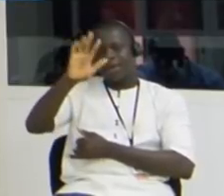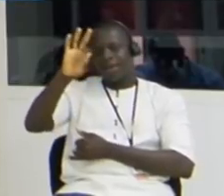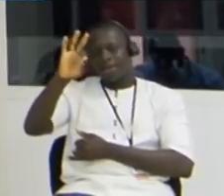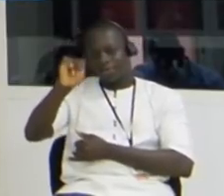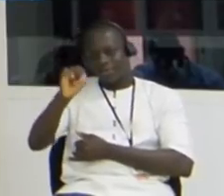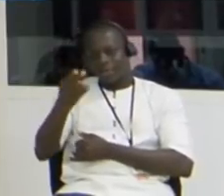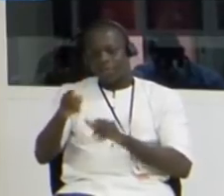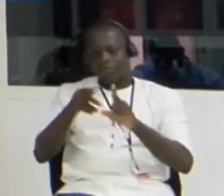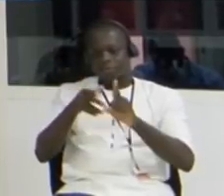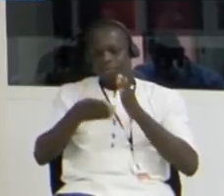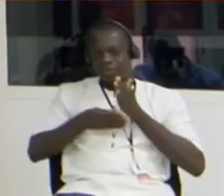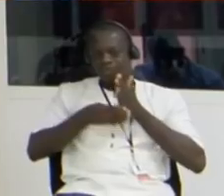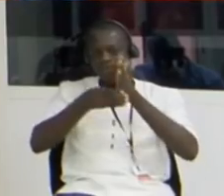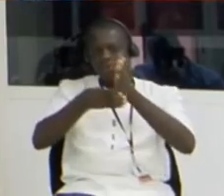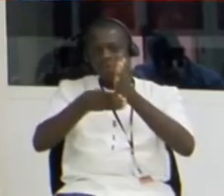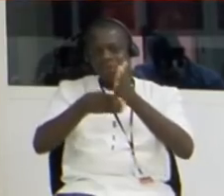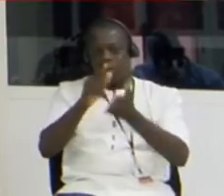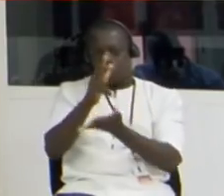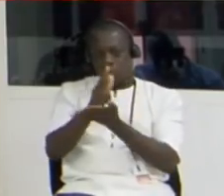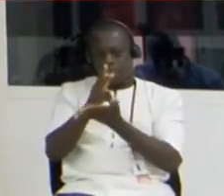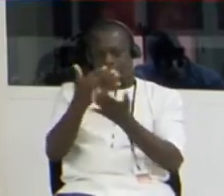much.